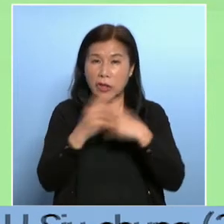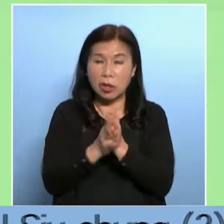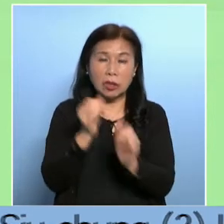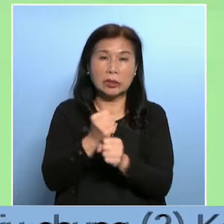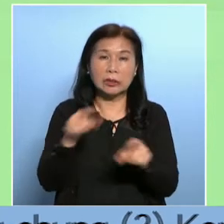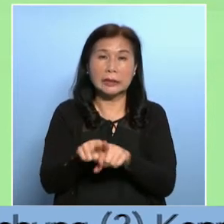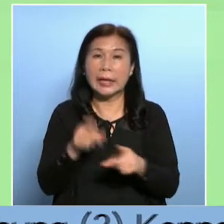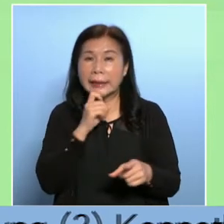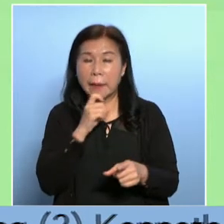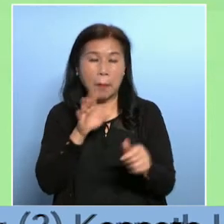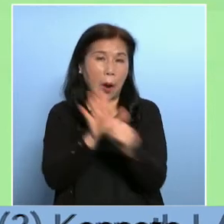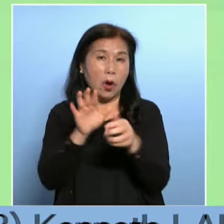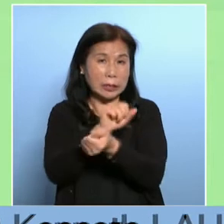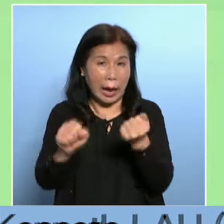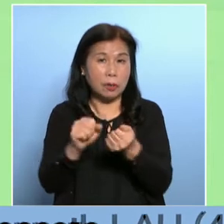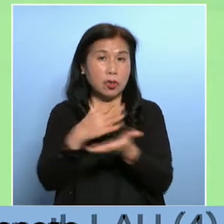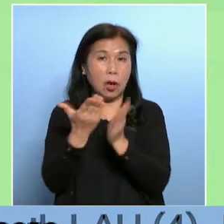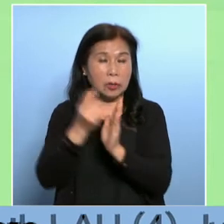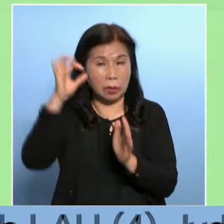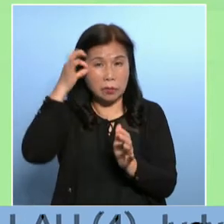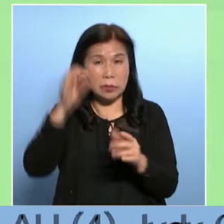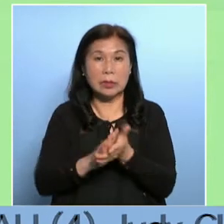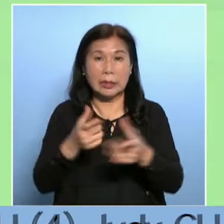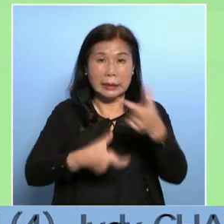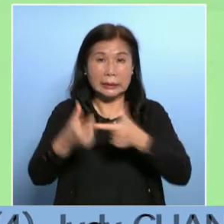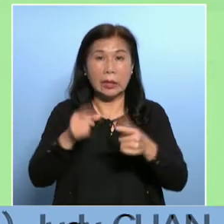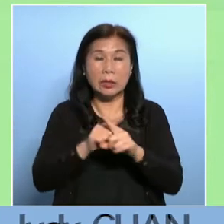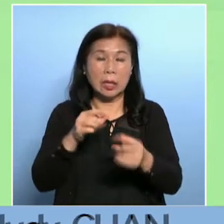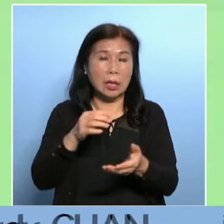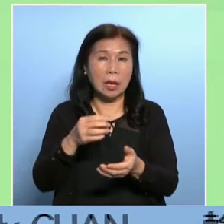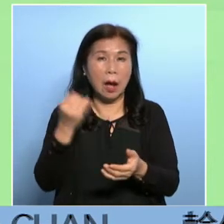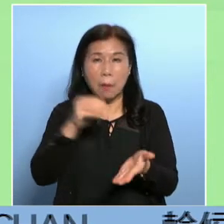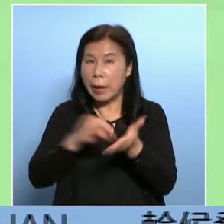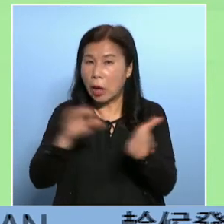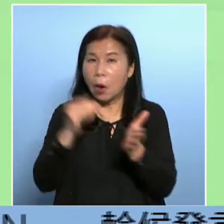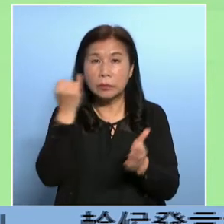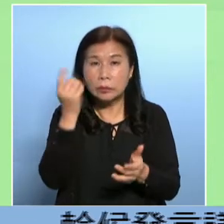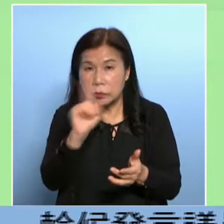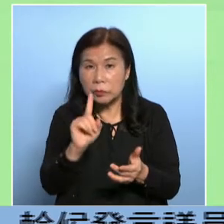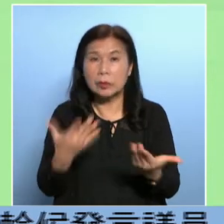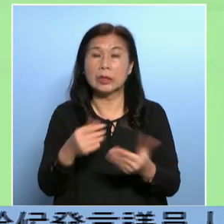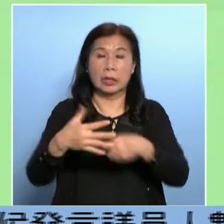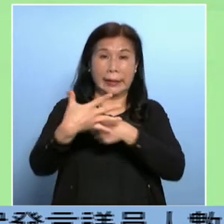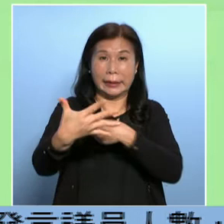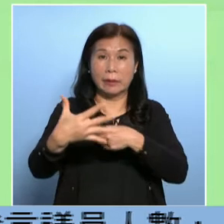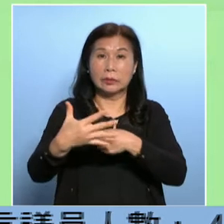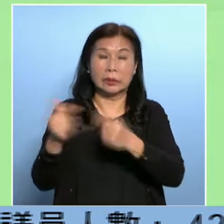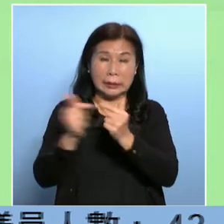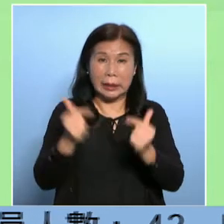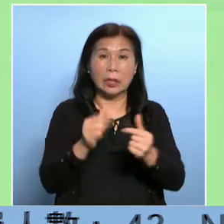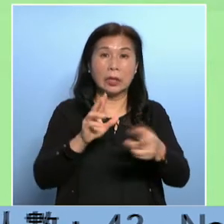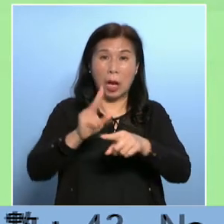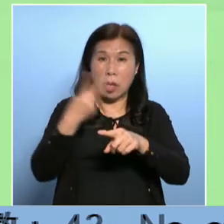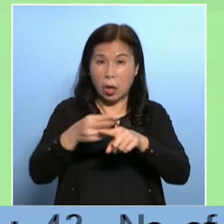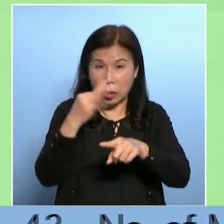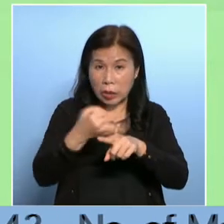in distress, we need to offer them timely relief. Hong Kong economic outlook's biggest uncertainty,